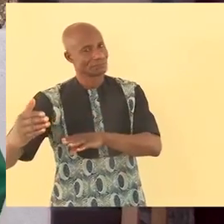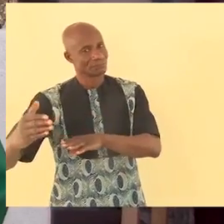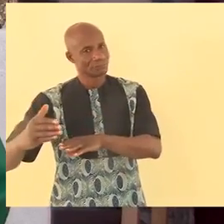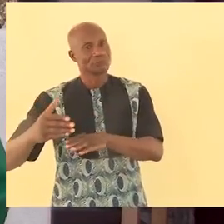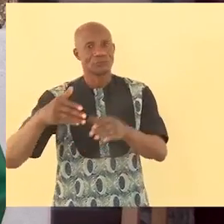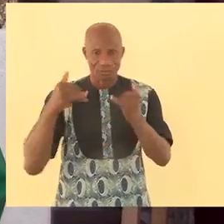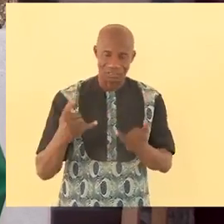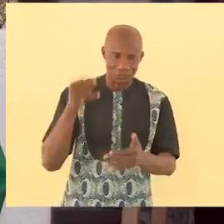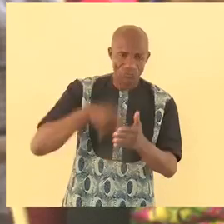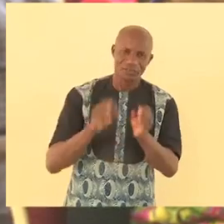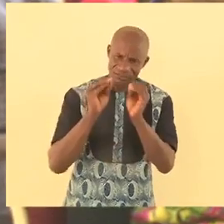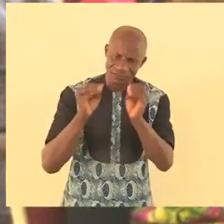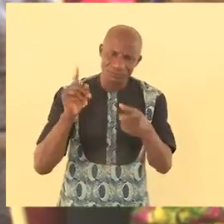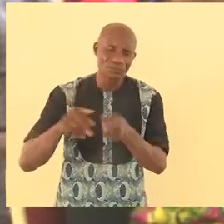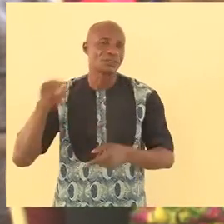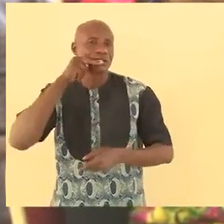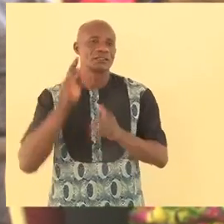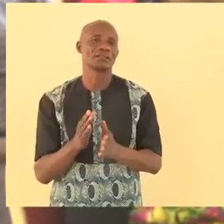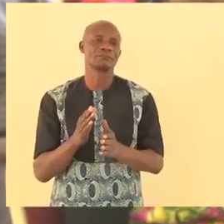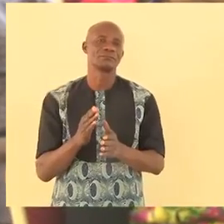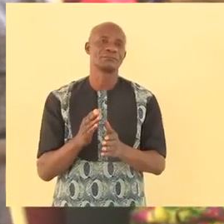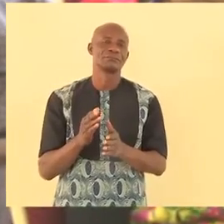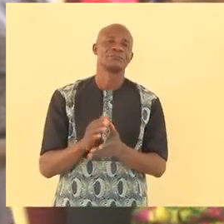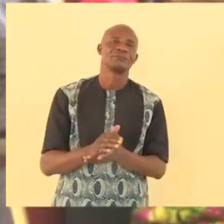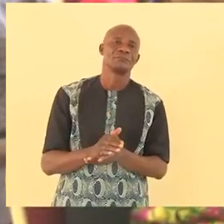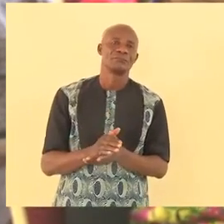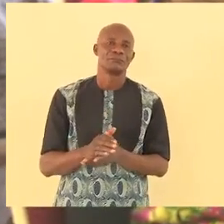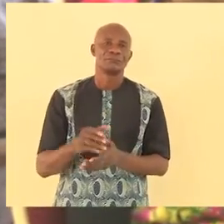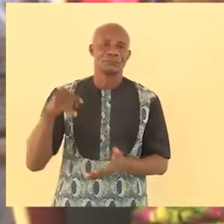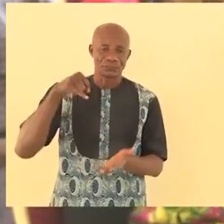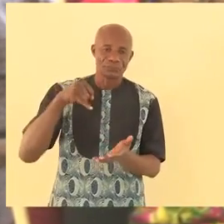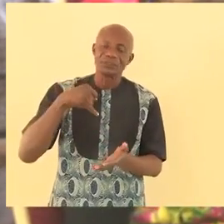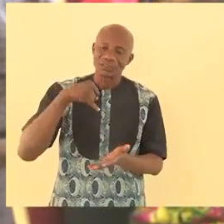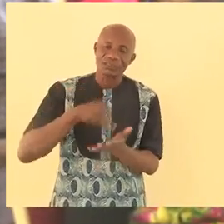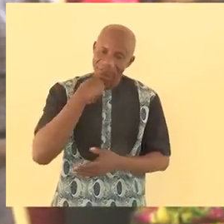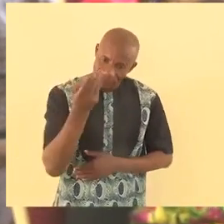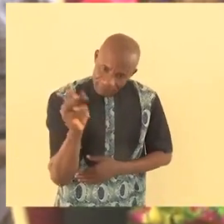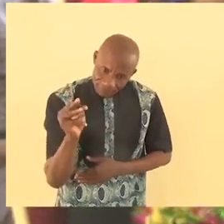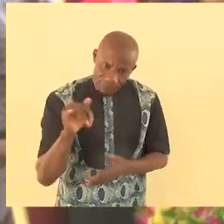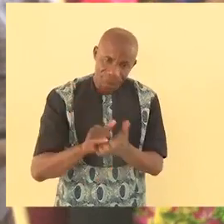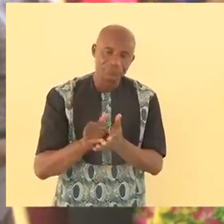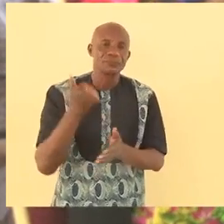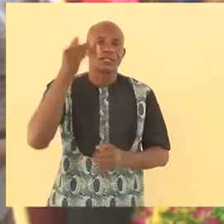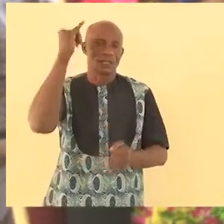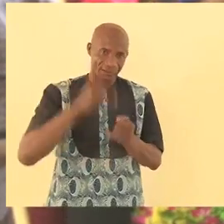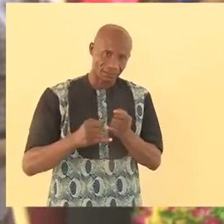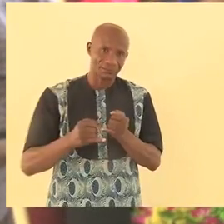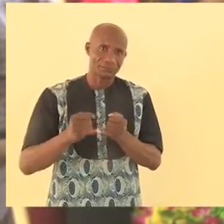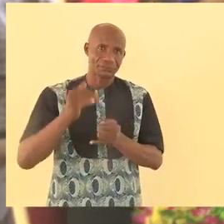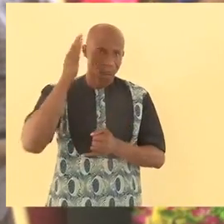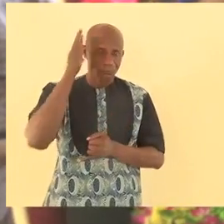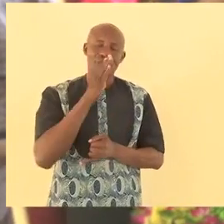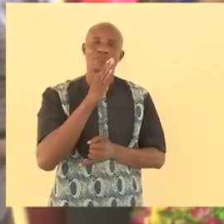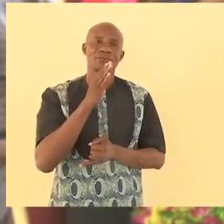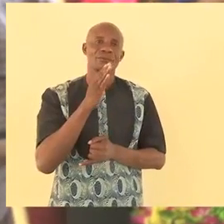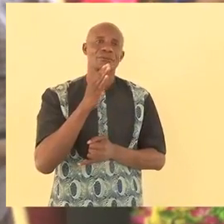value decreases. Now, what does it teach to Nigerians who say they must make it by all means? It tells them that their end is actually